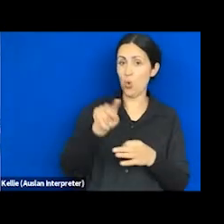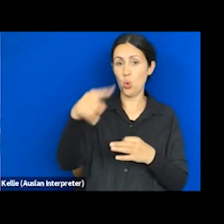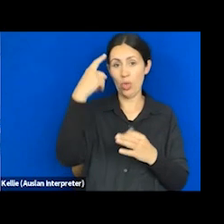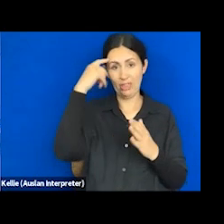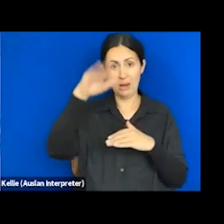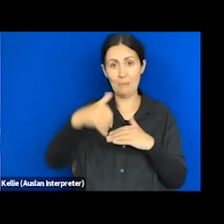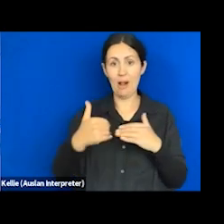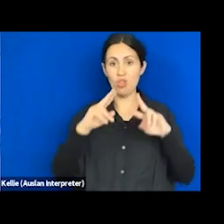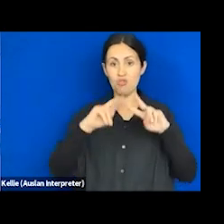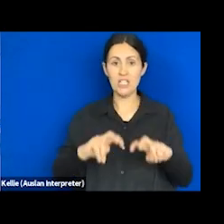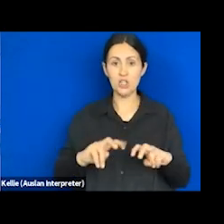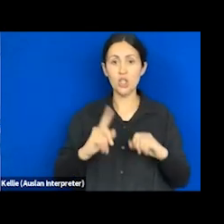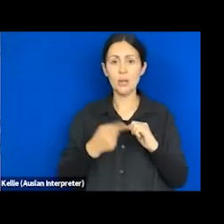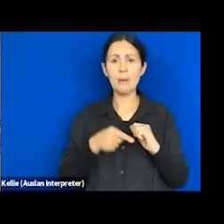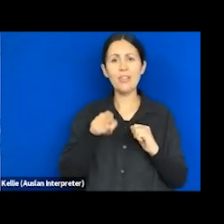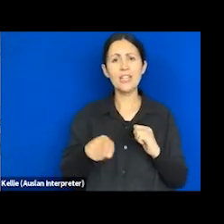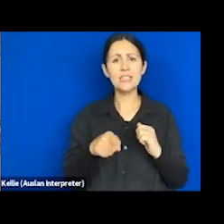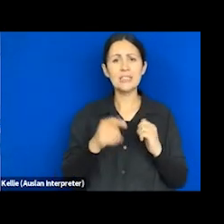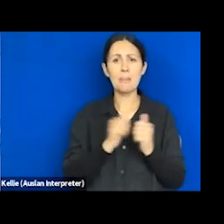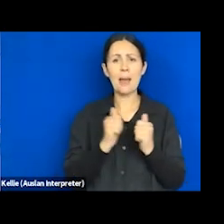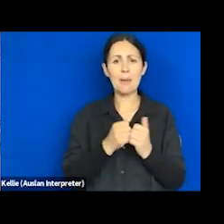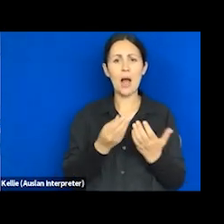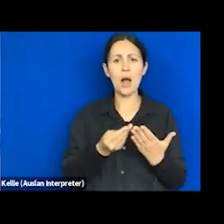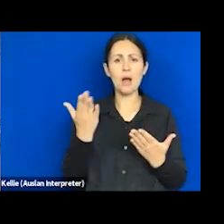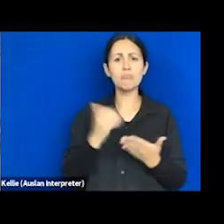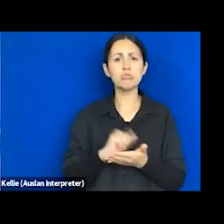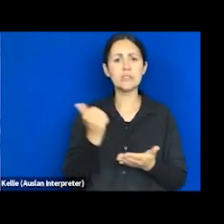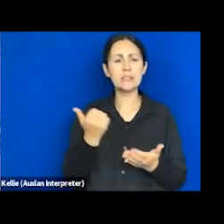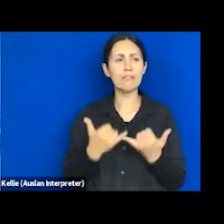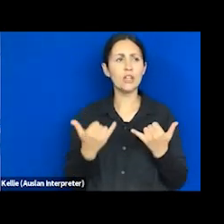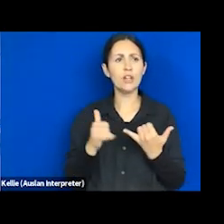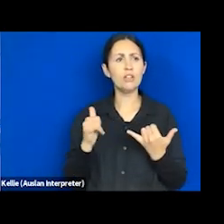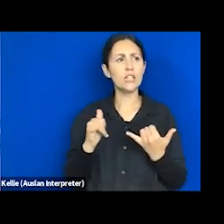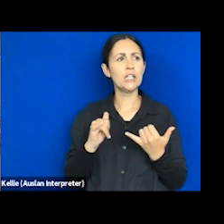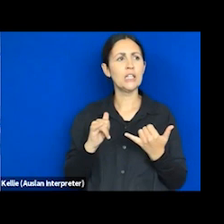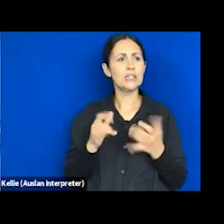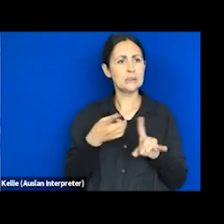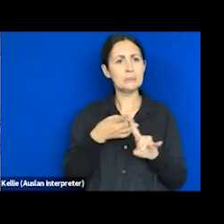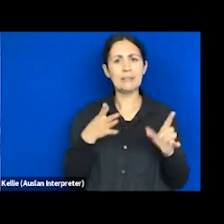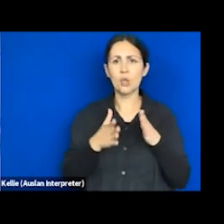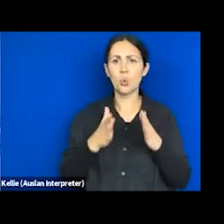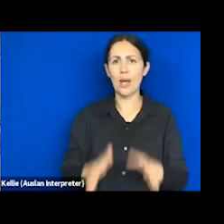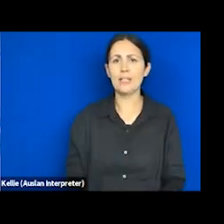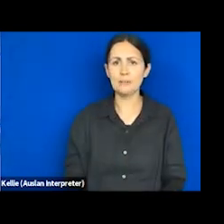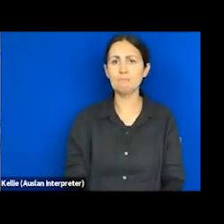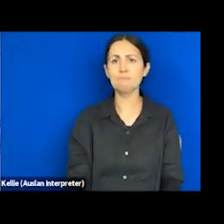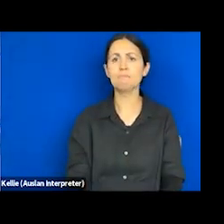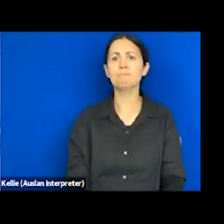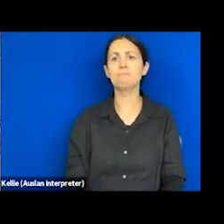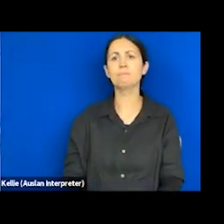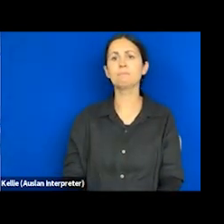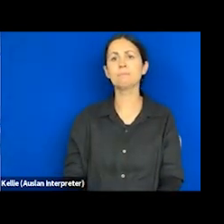think we reported the paper in a very conservative and disciplined way, put it that way.